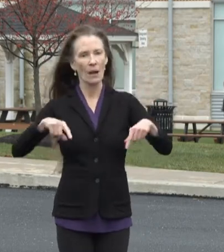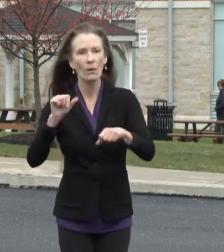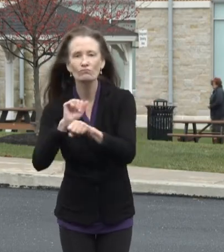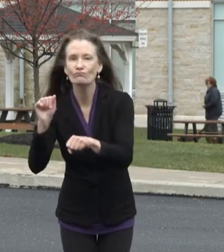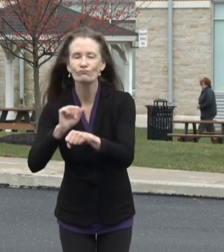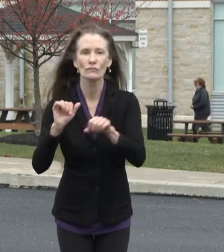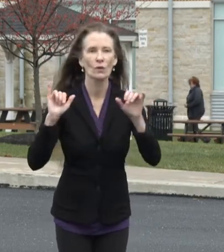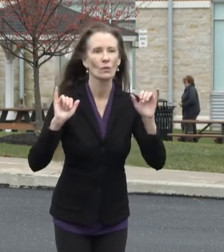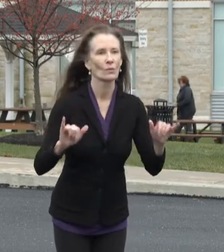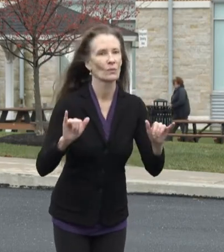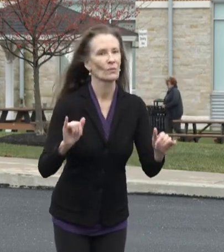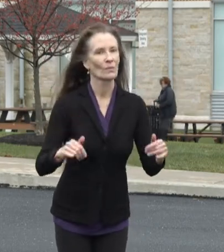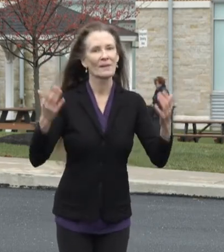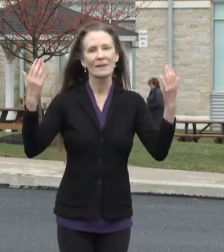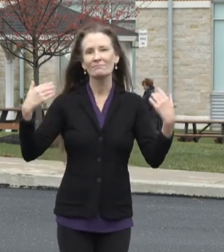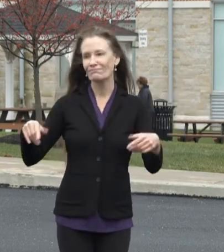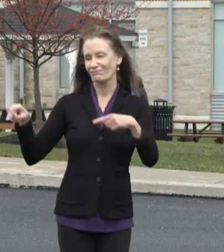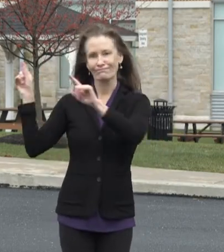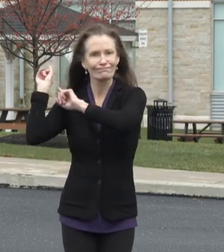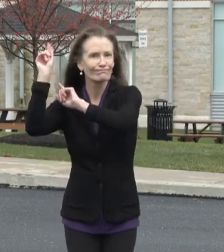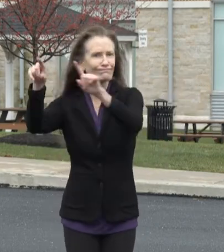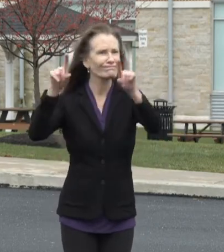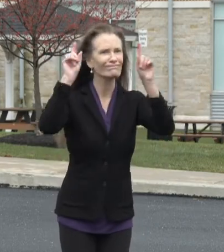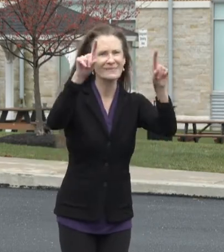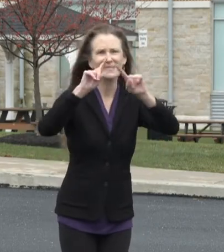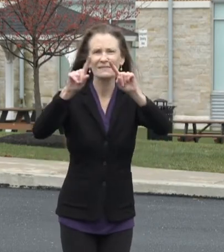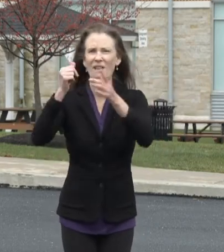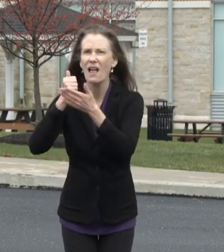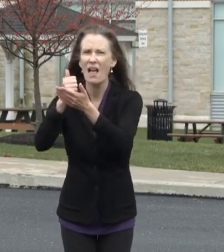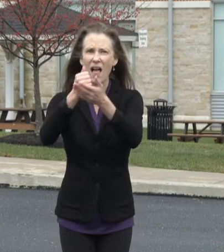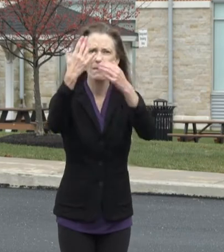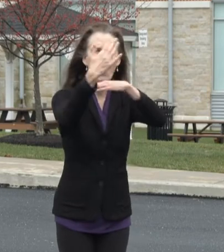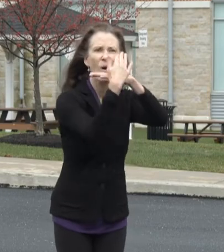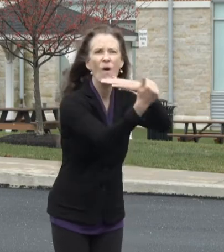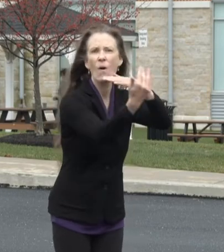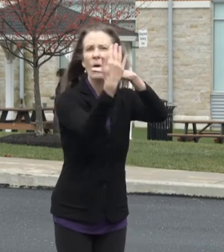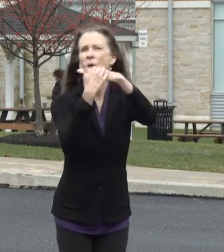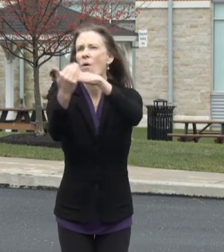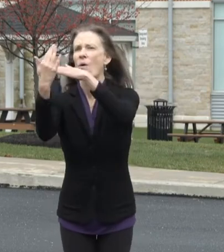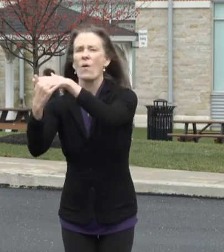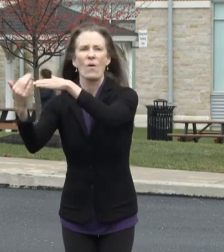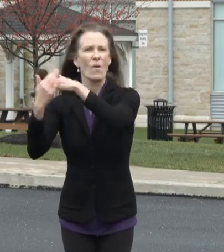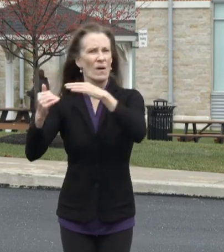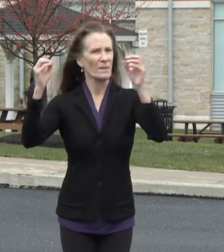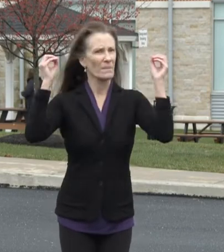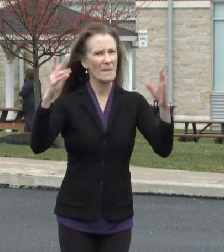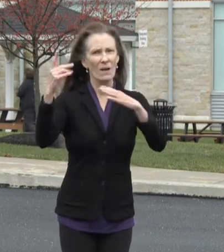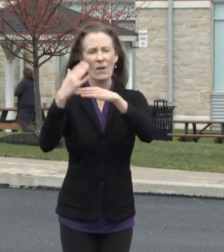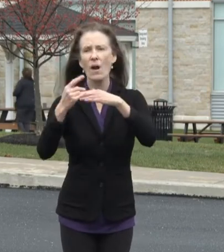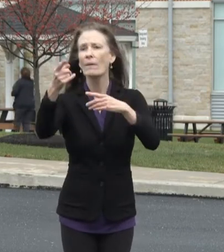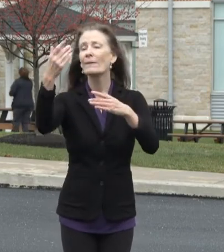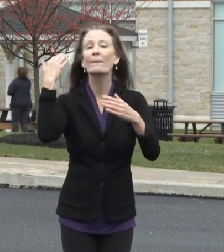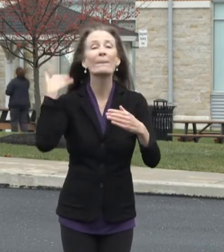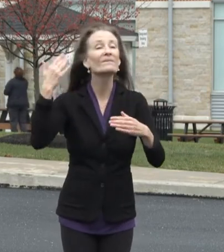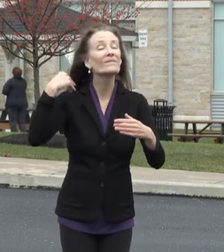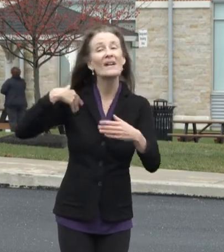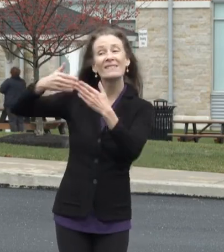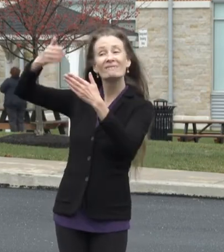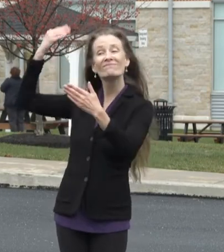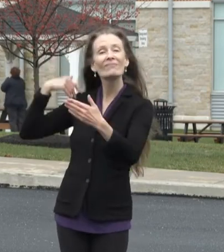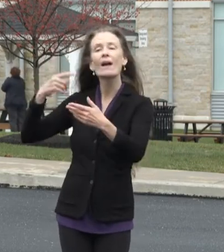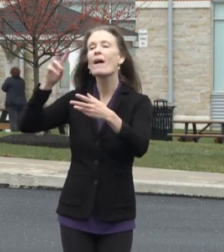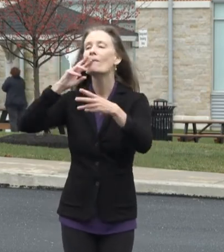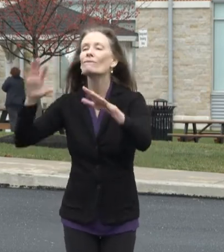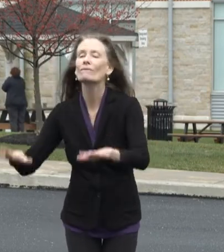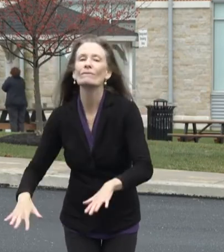when the state has called us, when they've needed us for disaster relief, for flood, for snowfall, for trees